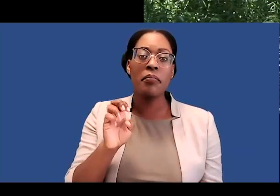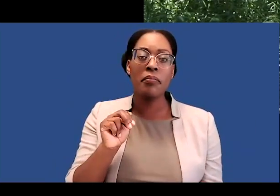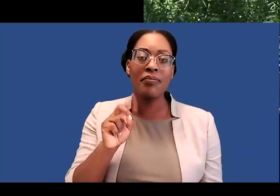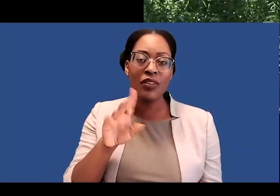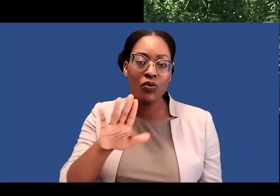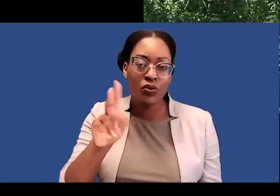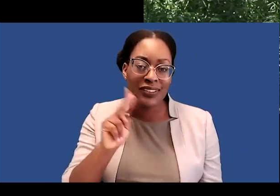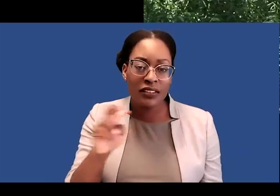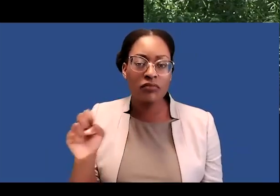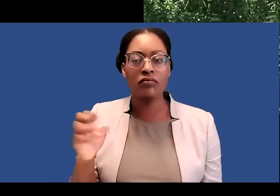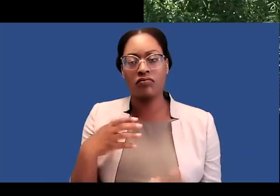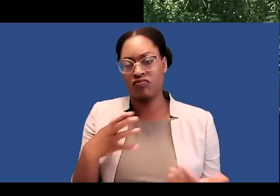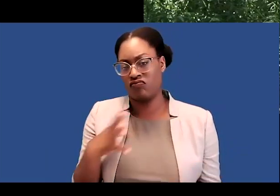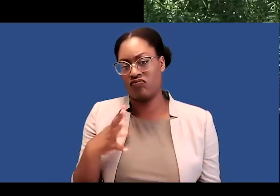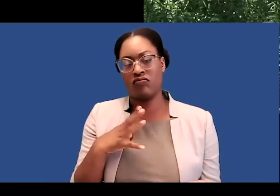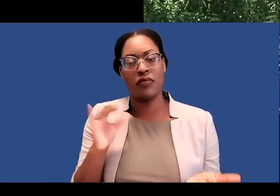good.